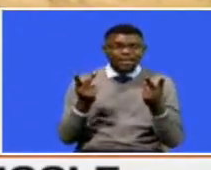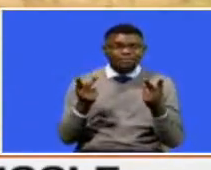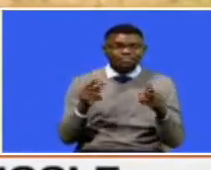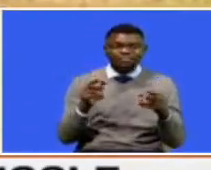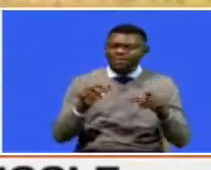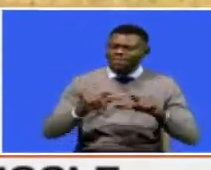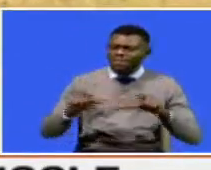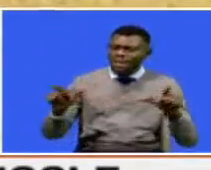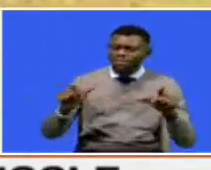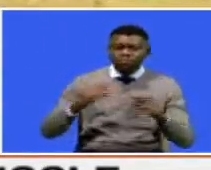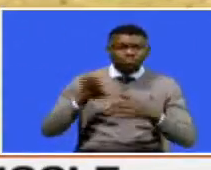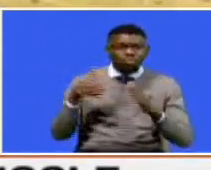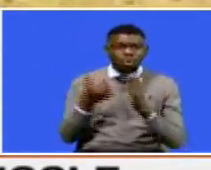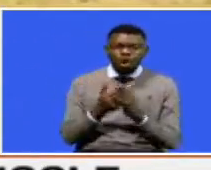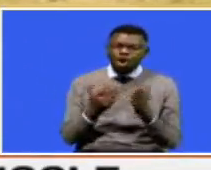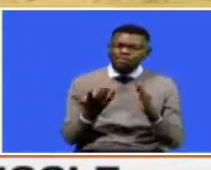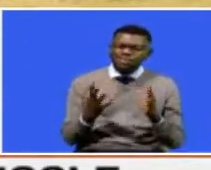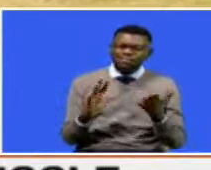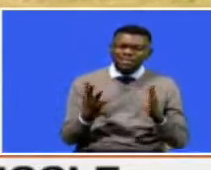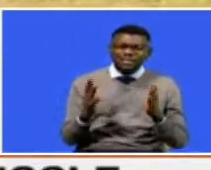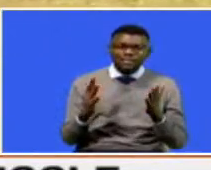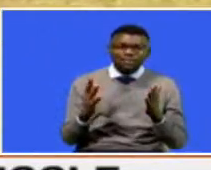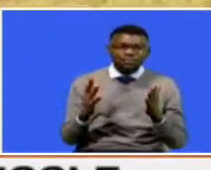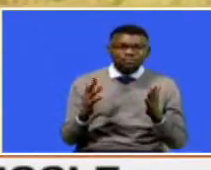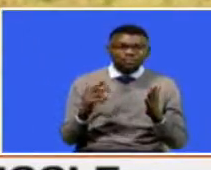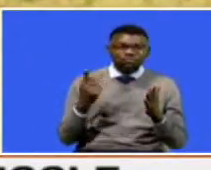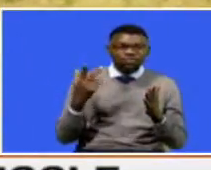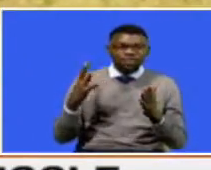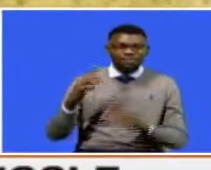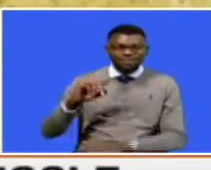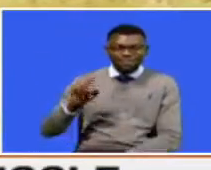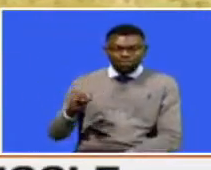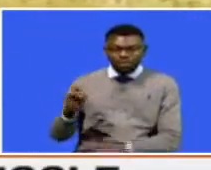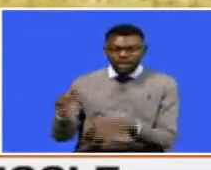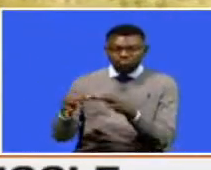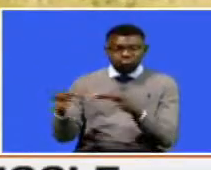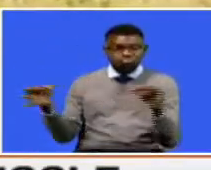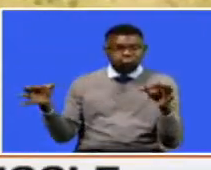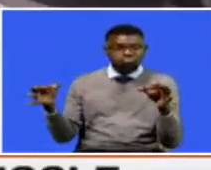actually it's coming up to 25,000 acres.